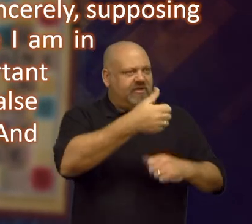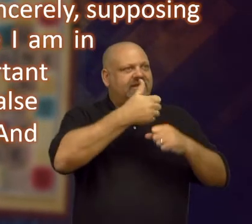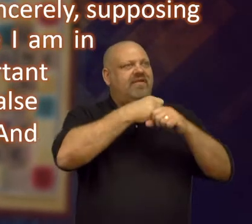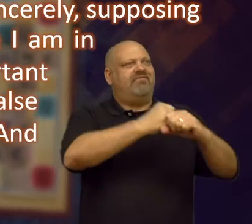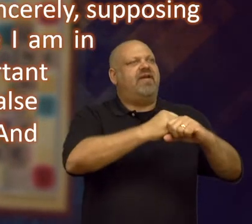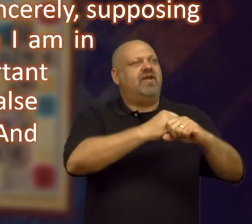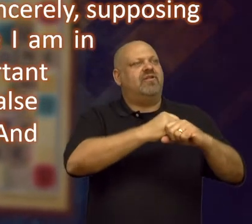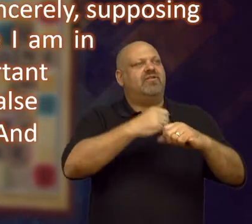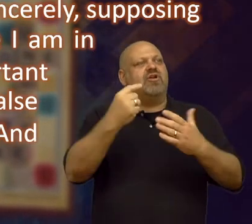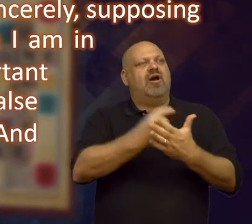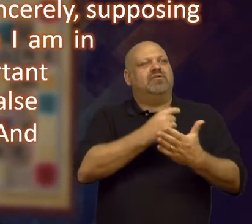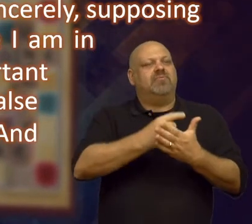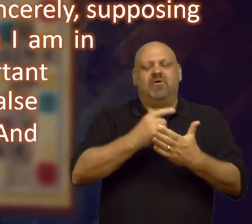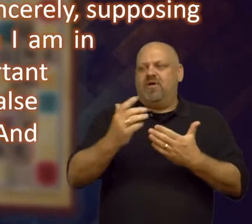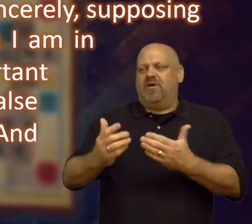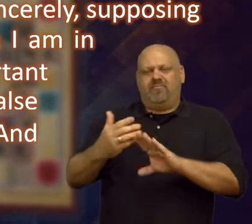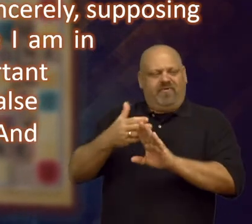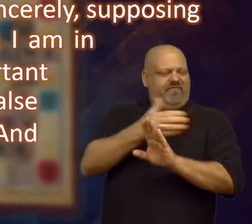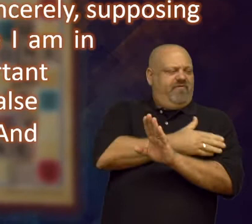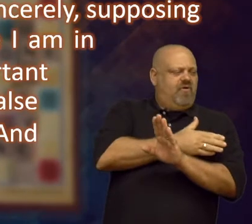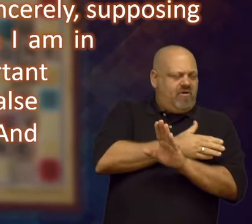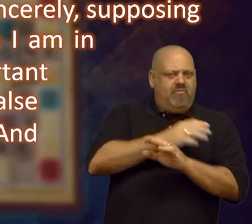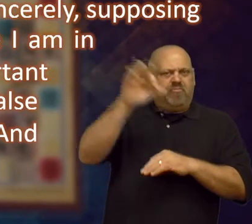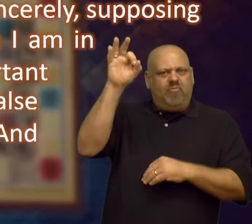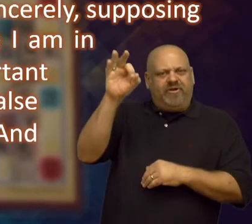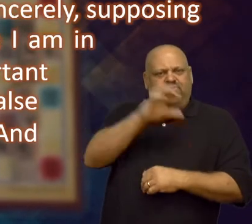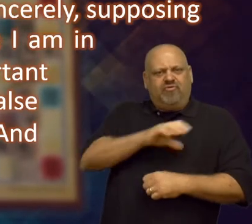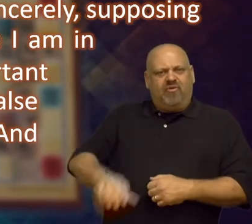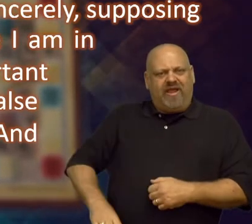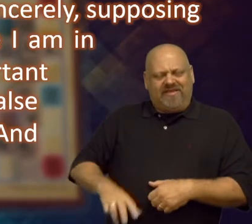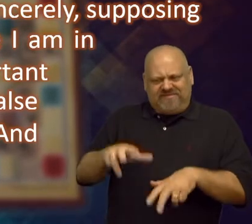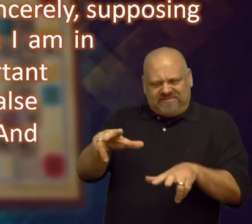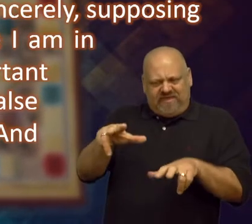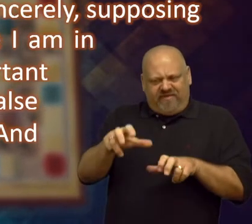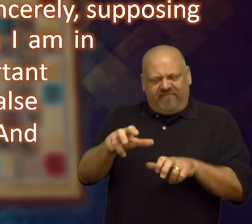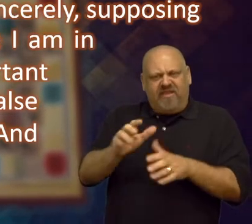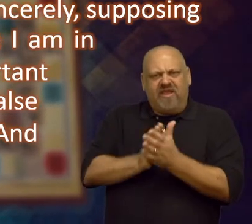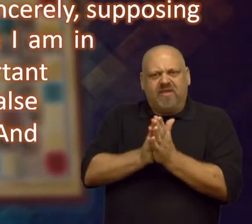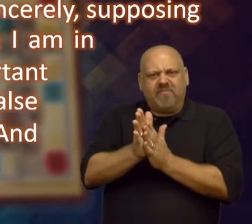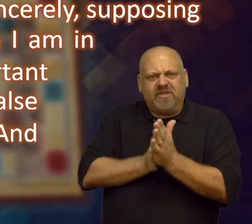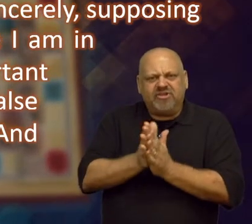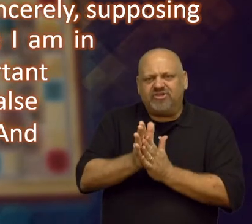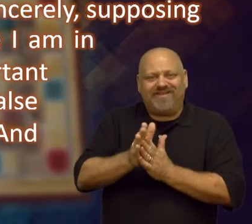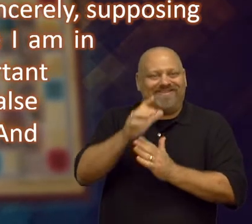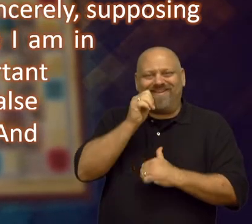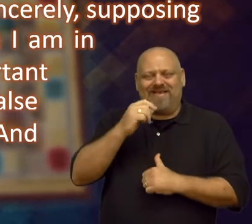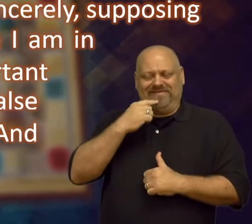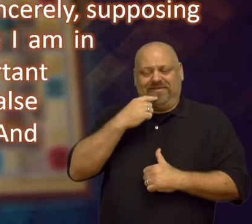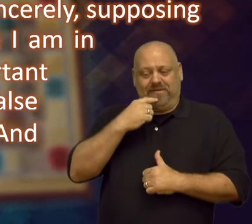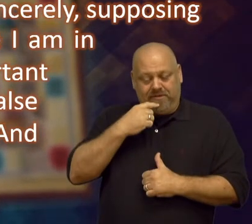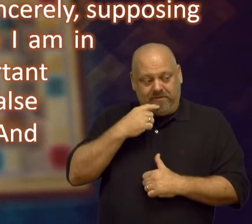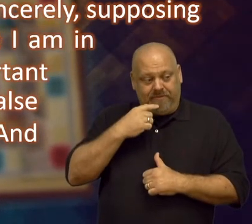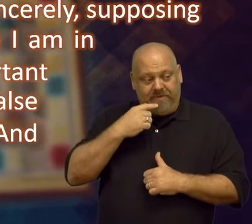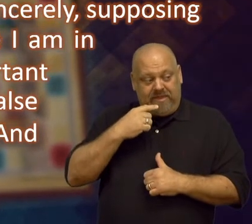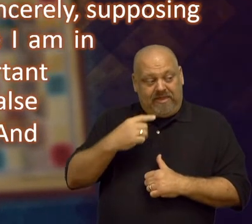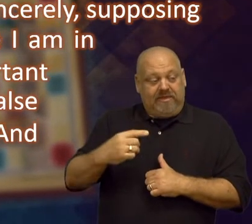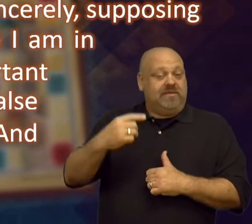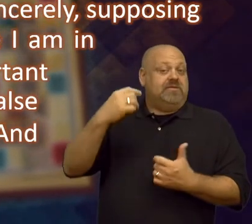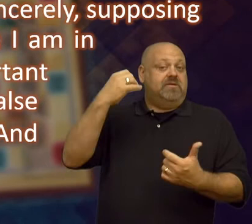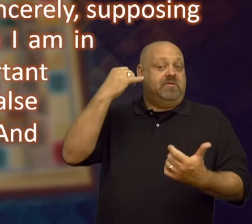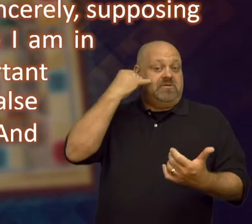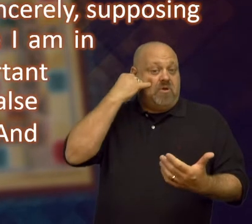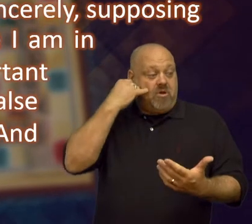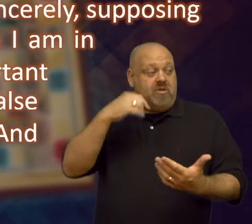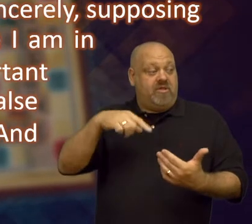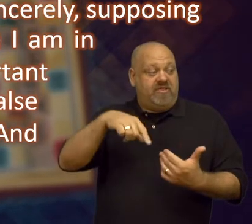of the gospel. The former preach Christ out of selfish ambition, not sincerely, suppose that they can